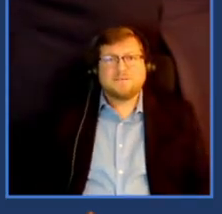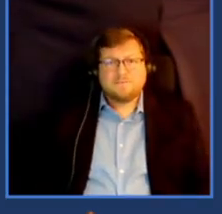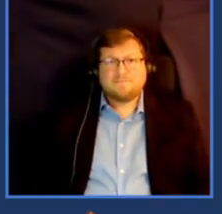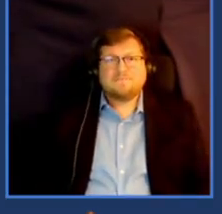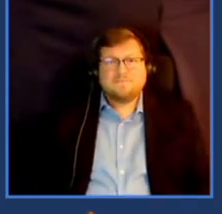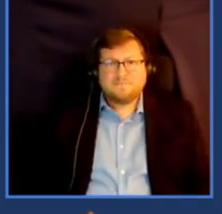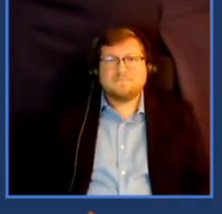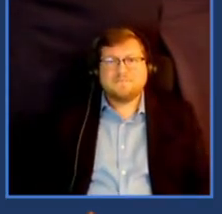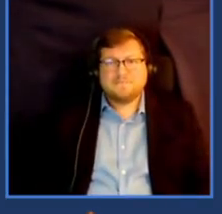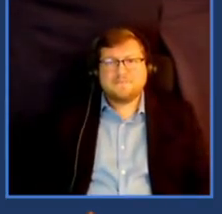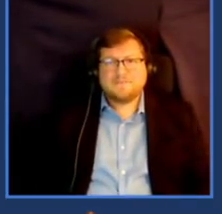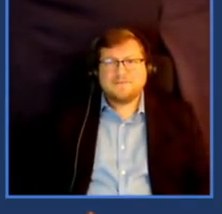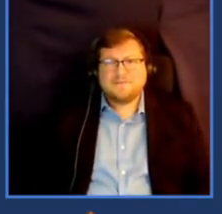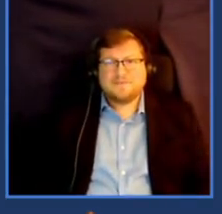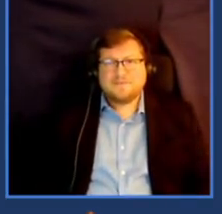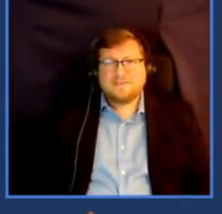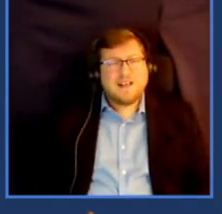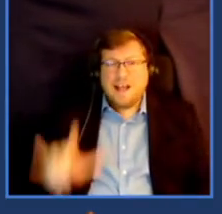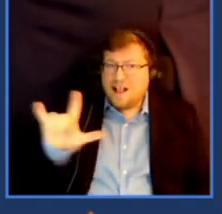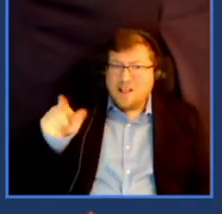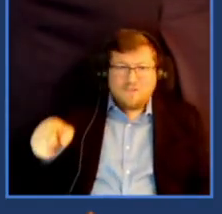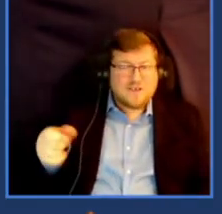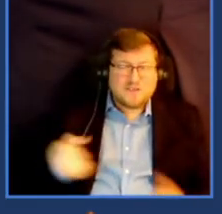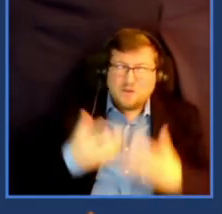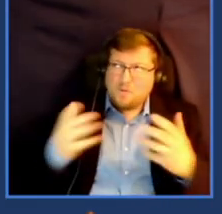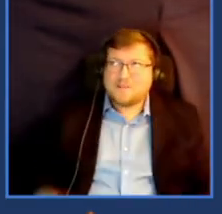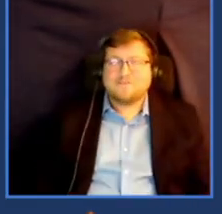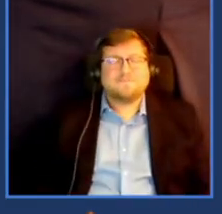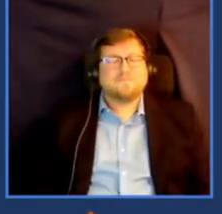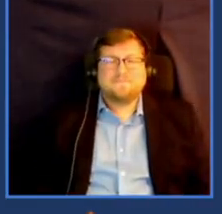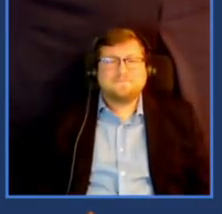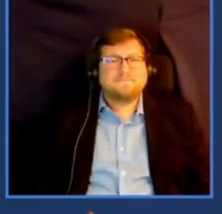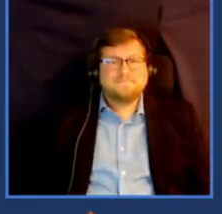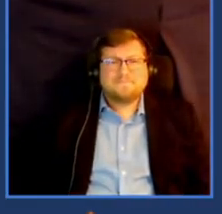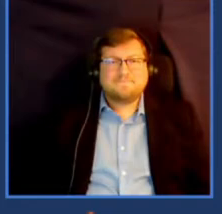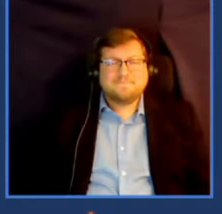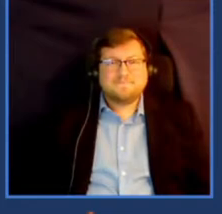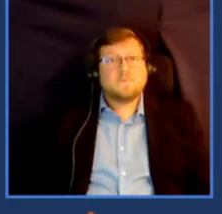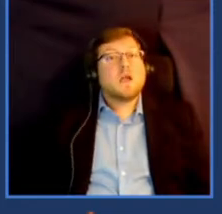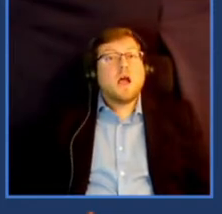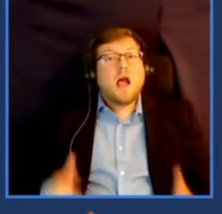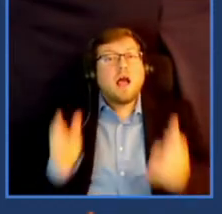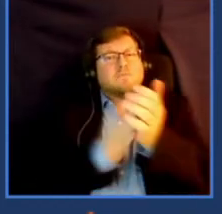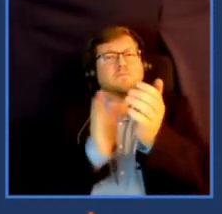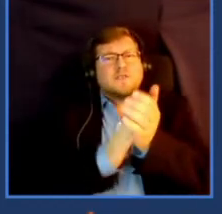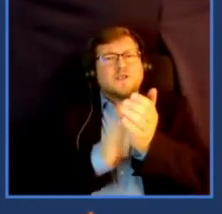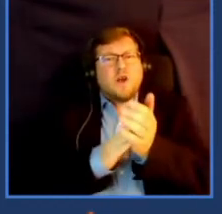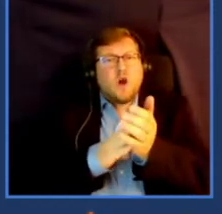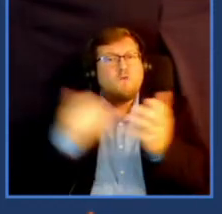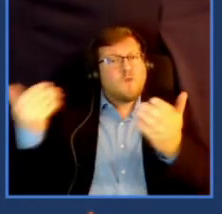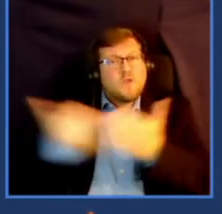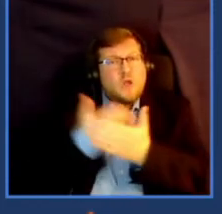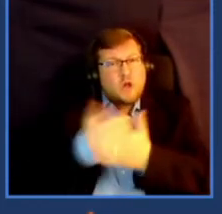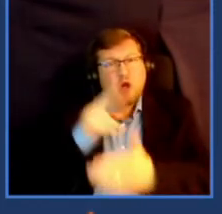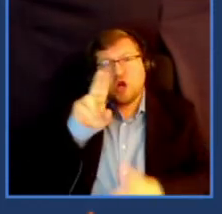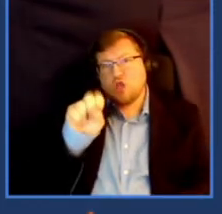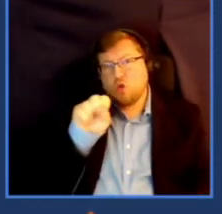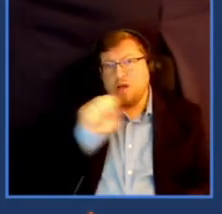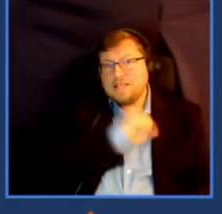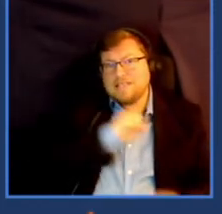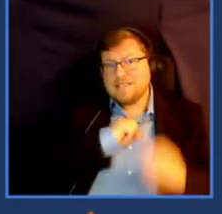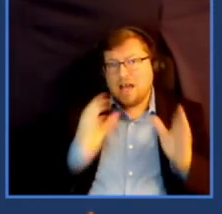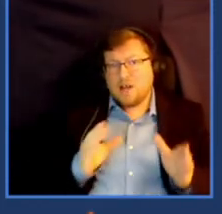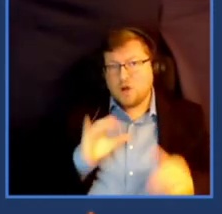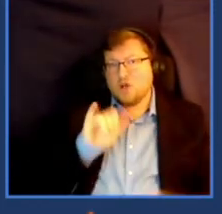We love you. I love her, I tell you. And let's hear it for the next United States Senator, John Ossoff, and the